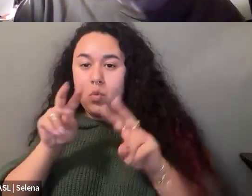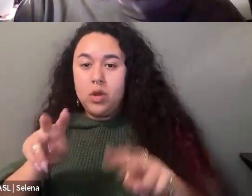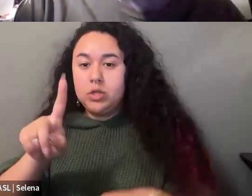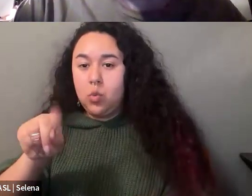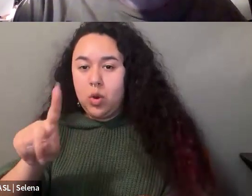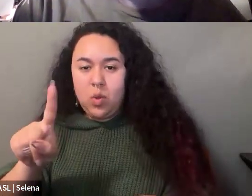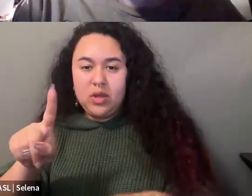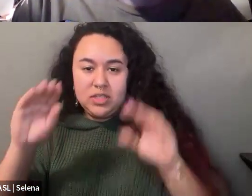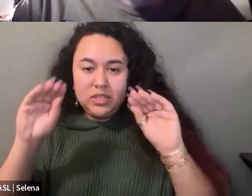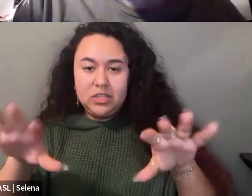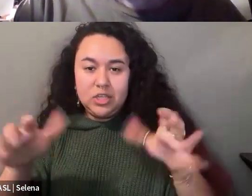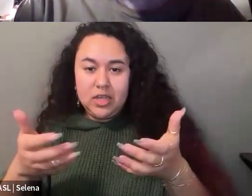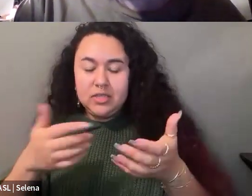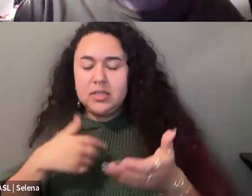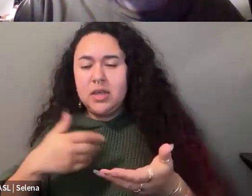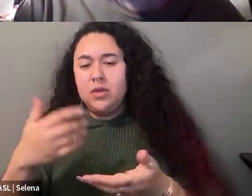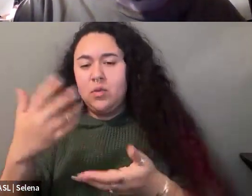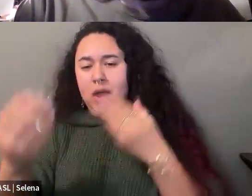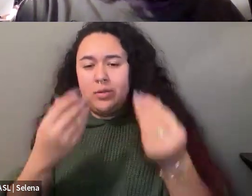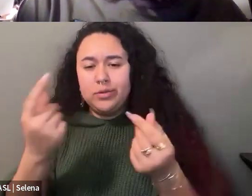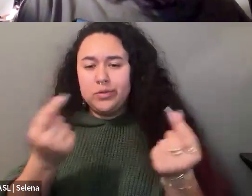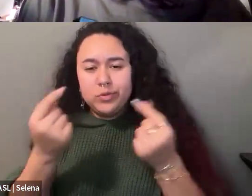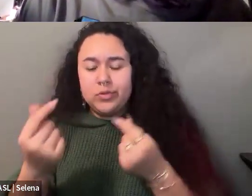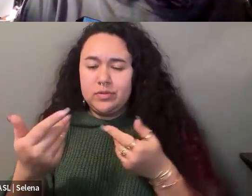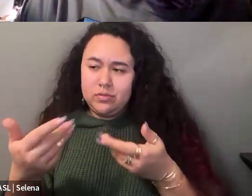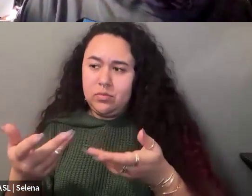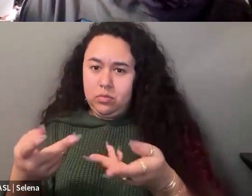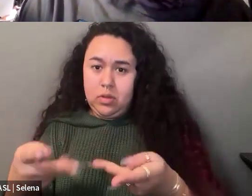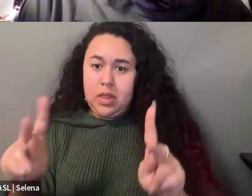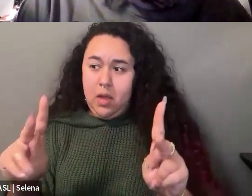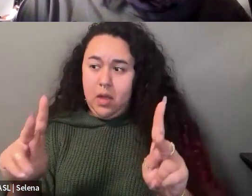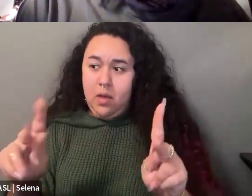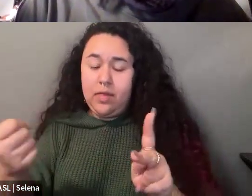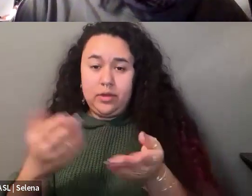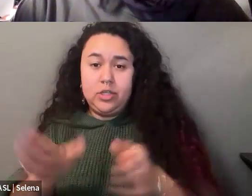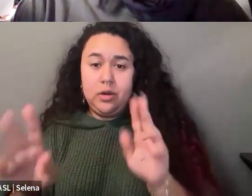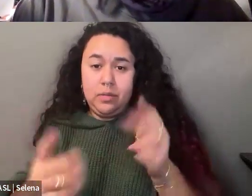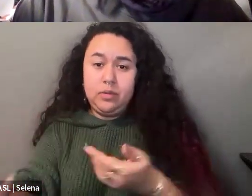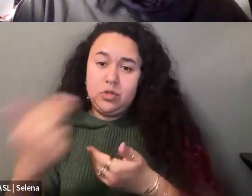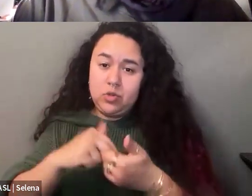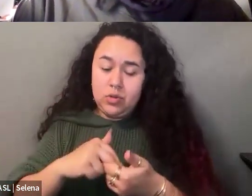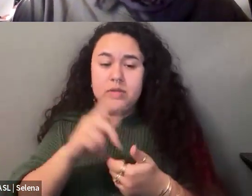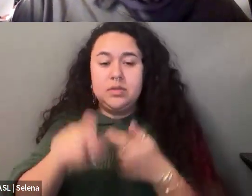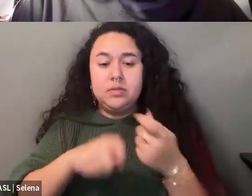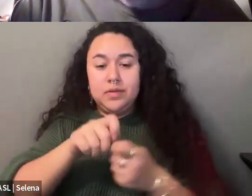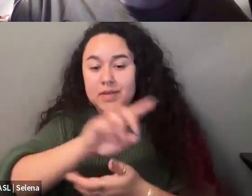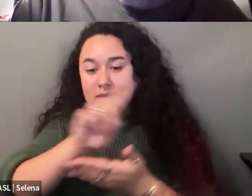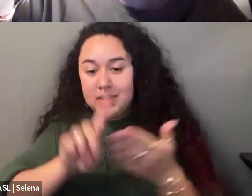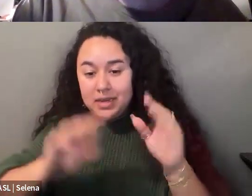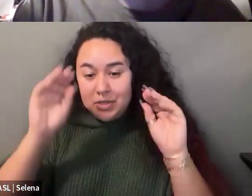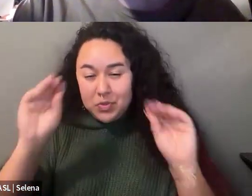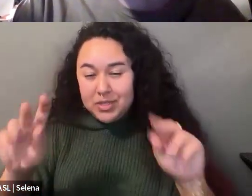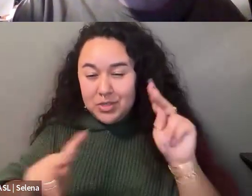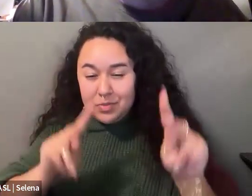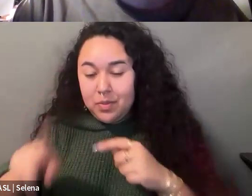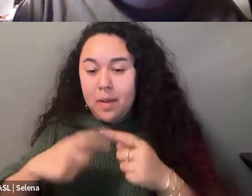an outing that's invited, like it's open to the general public. It's specifically designed to teach